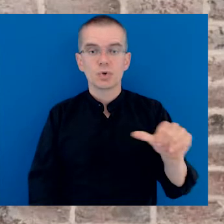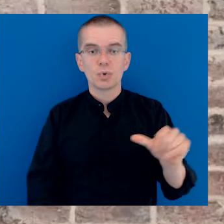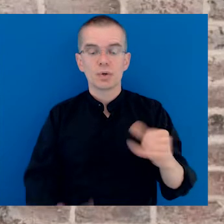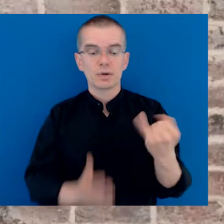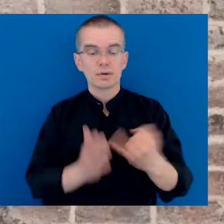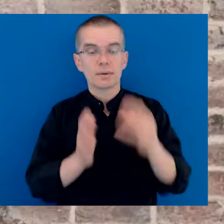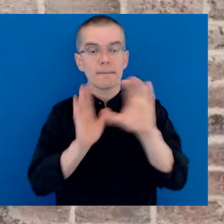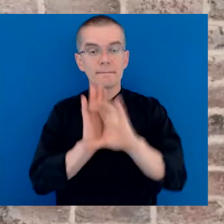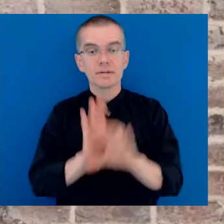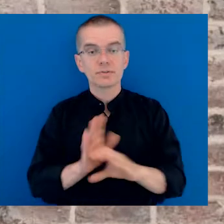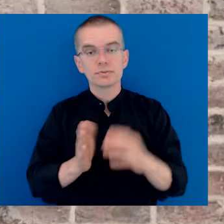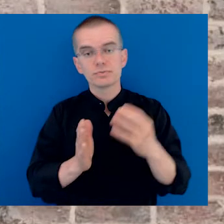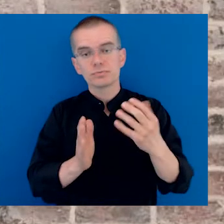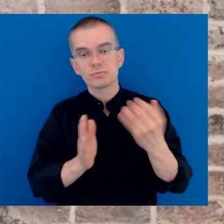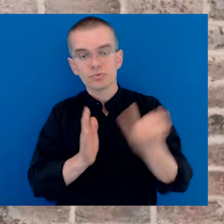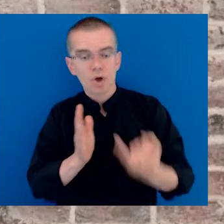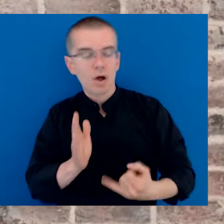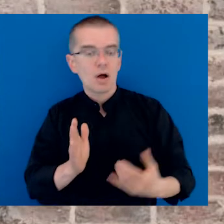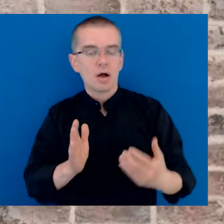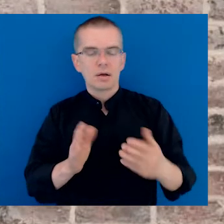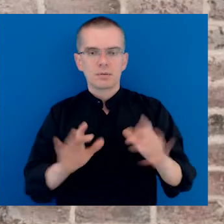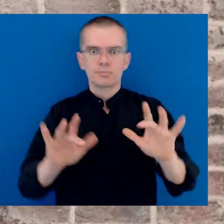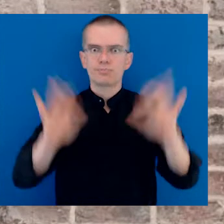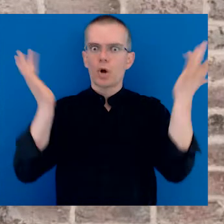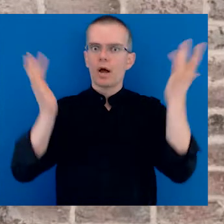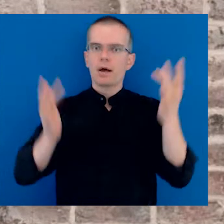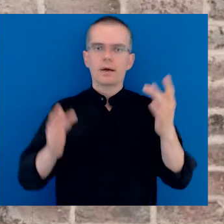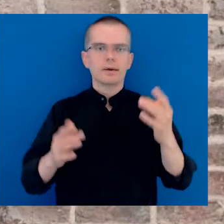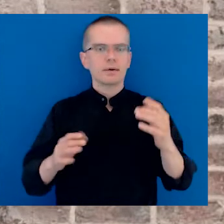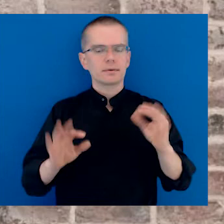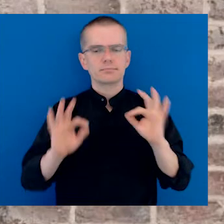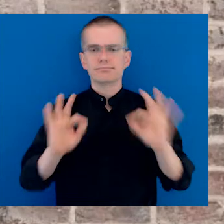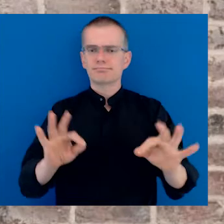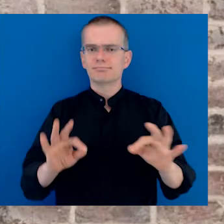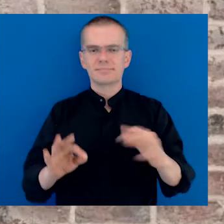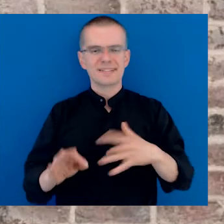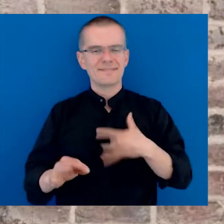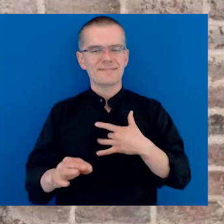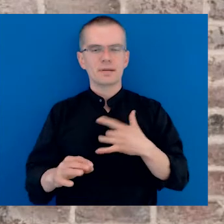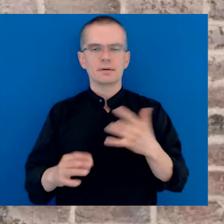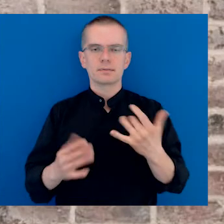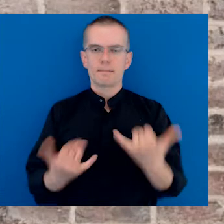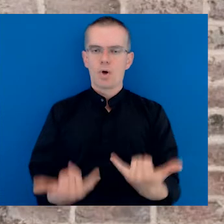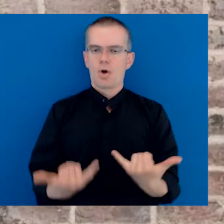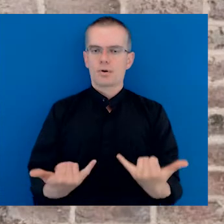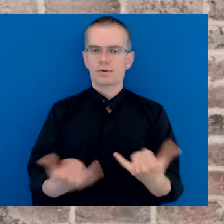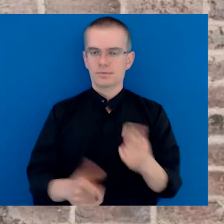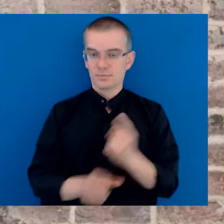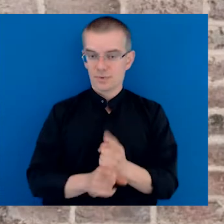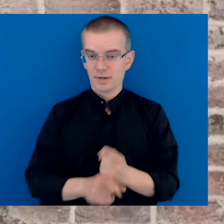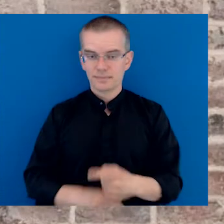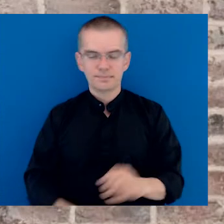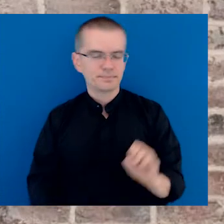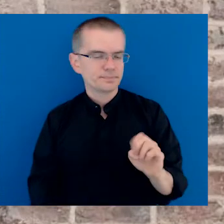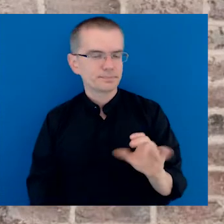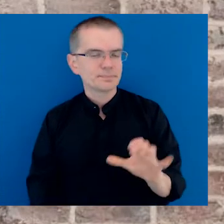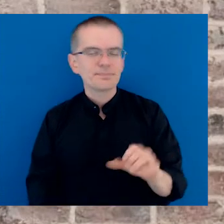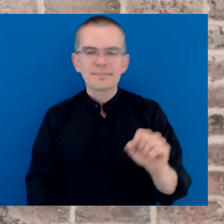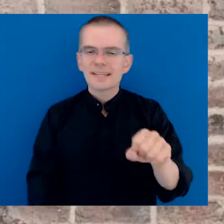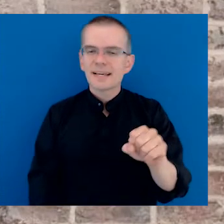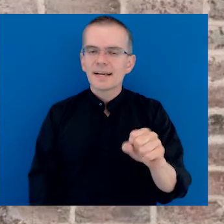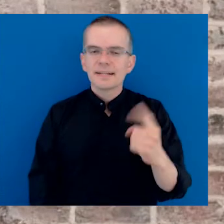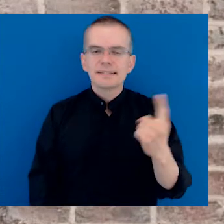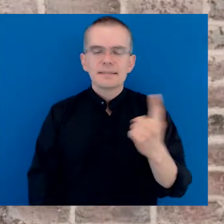cheery. And as you said, Eric, the kids really enjoy it. It makes him seem contemporary, doesn't it? It does. And there's